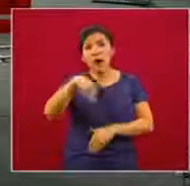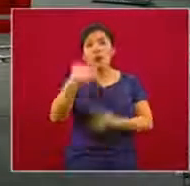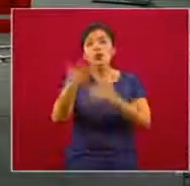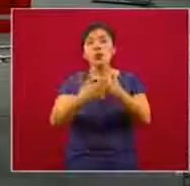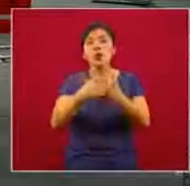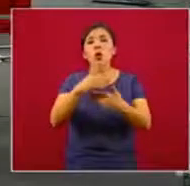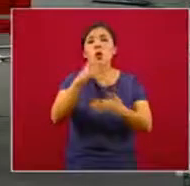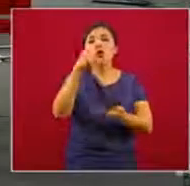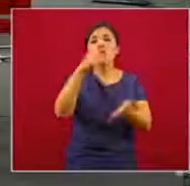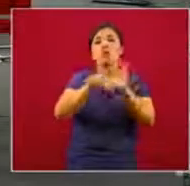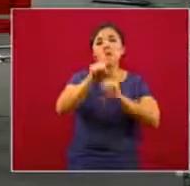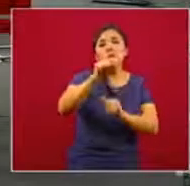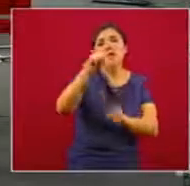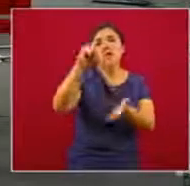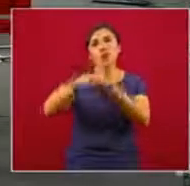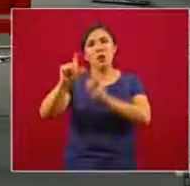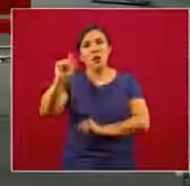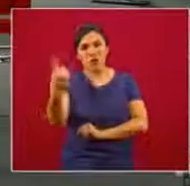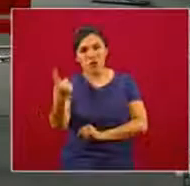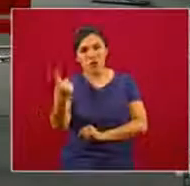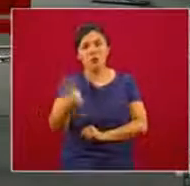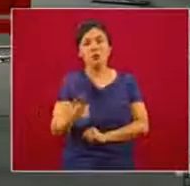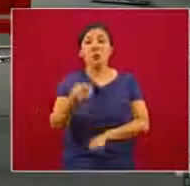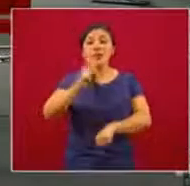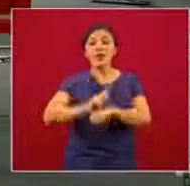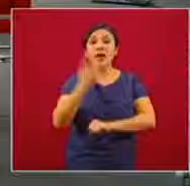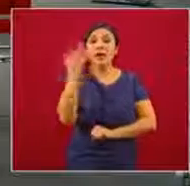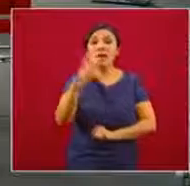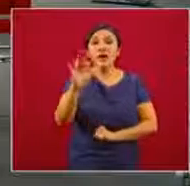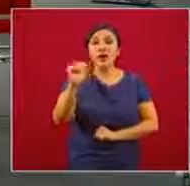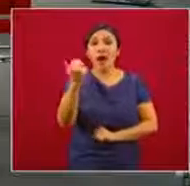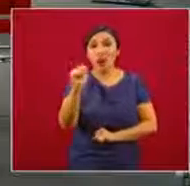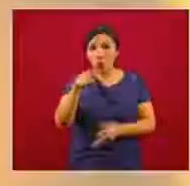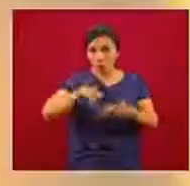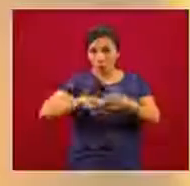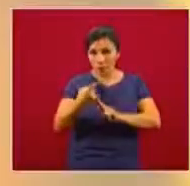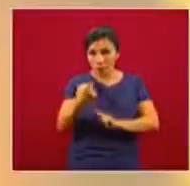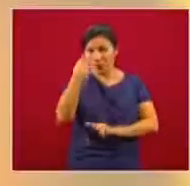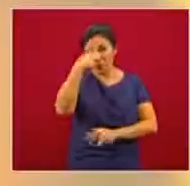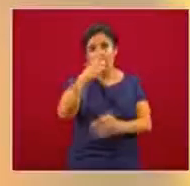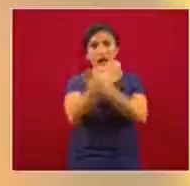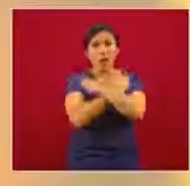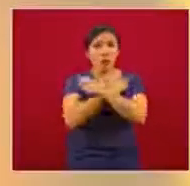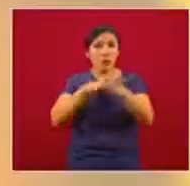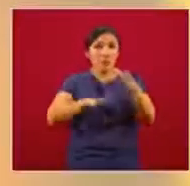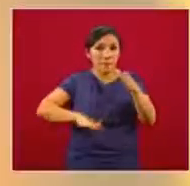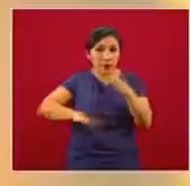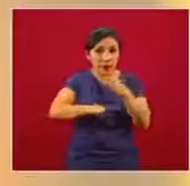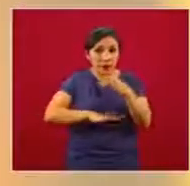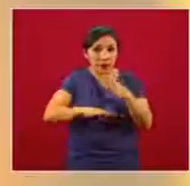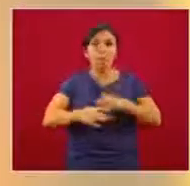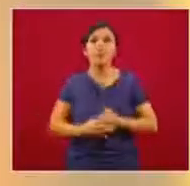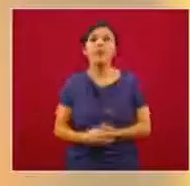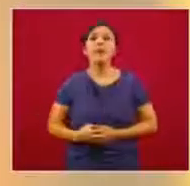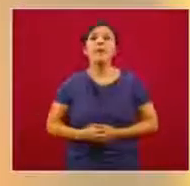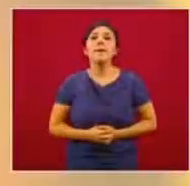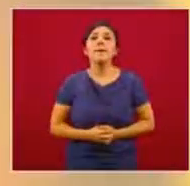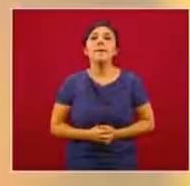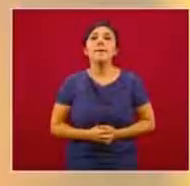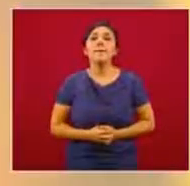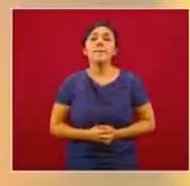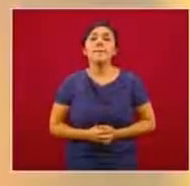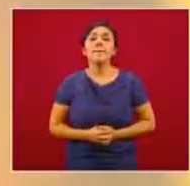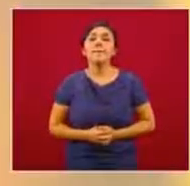recall, it is going to restart our cycle from 2020 to 2021. That'll be